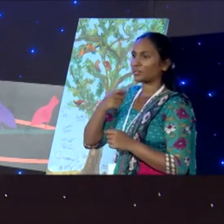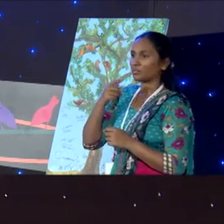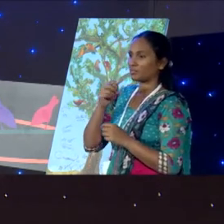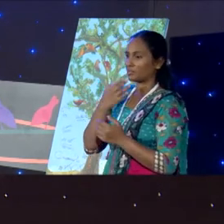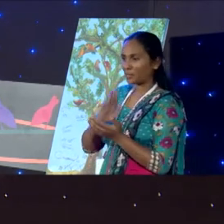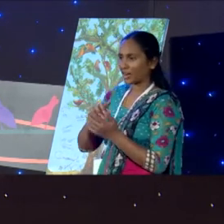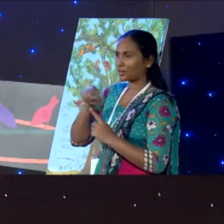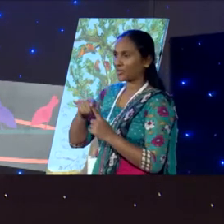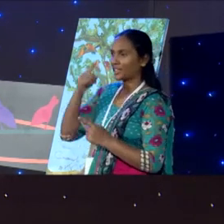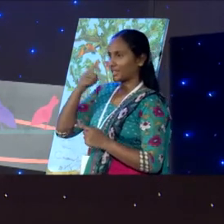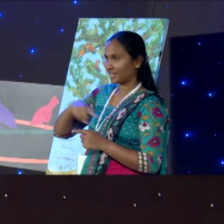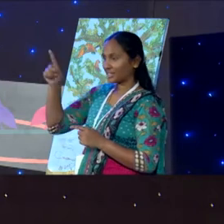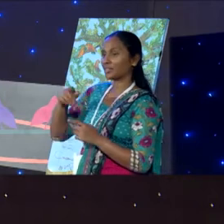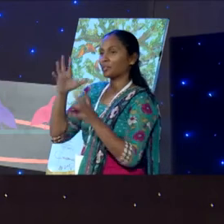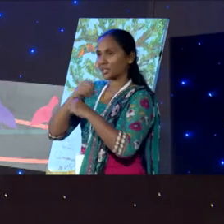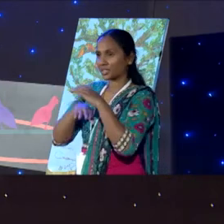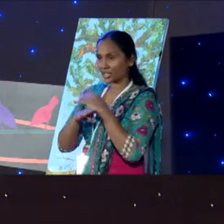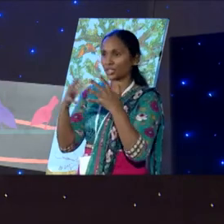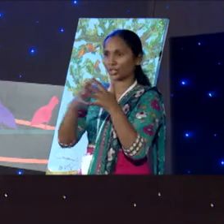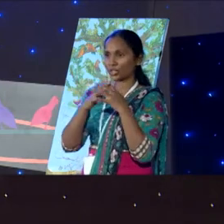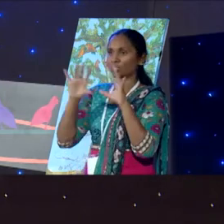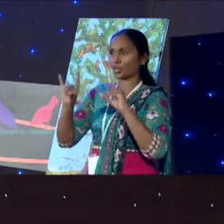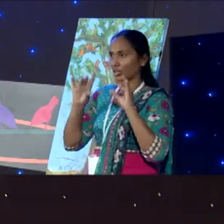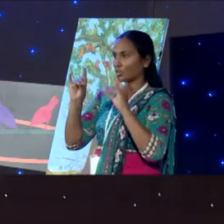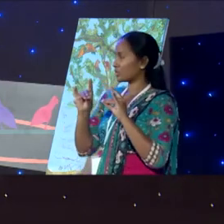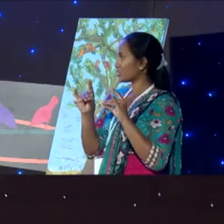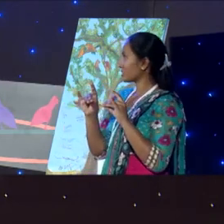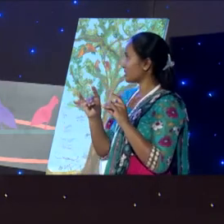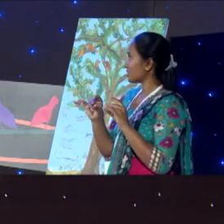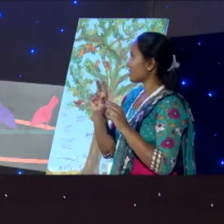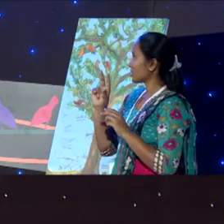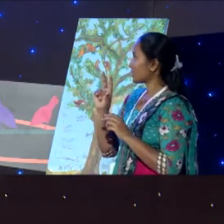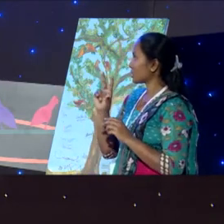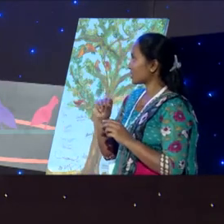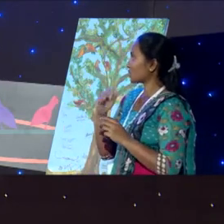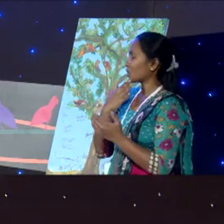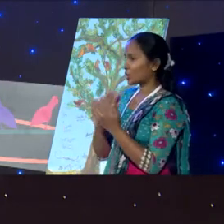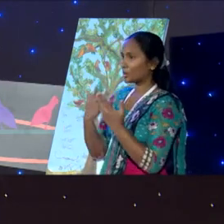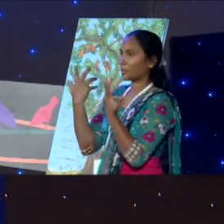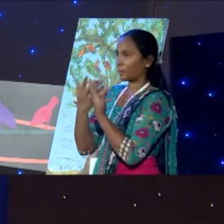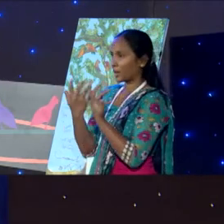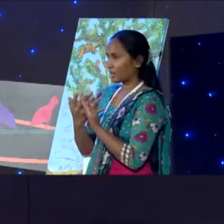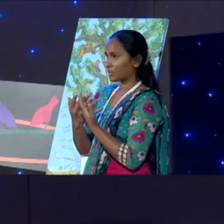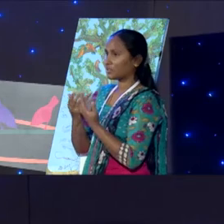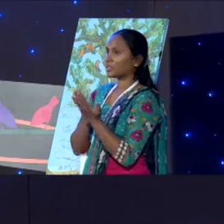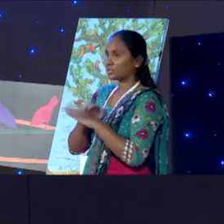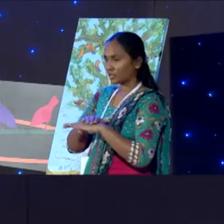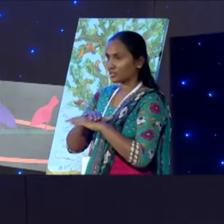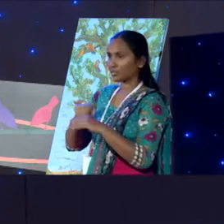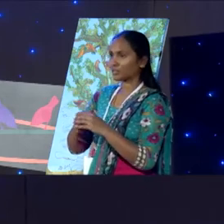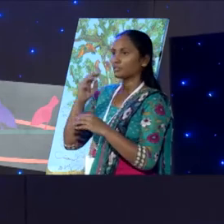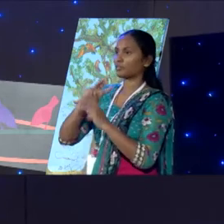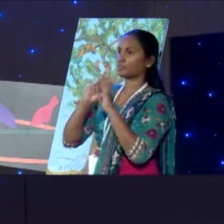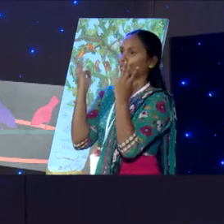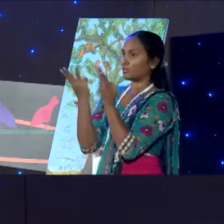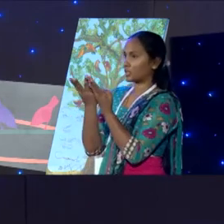infrastructure. It's missing in USA, it's missing in Australia, it's missing. There's no boutique matchmaking agency or service across the globe